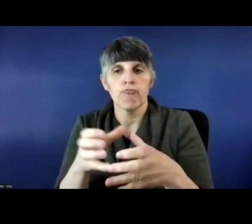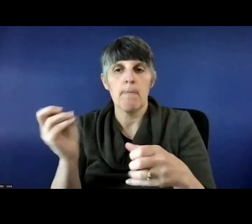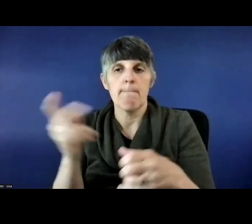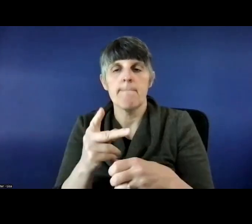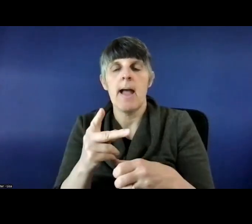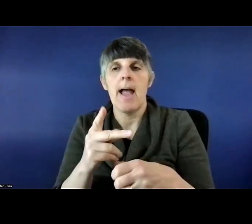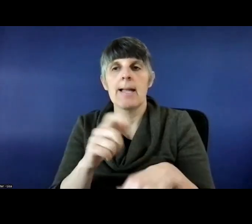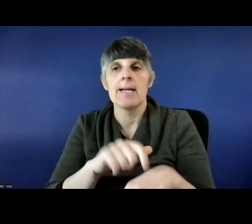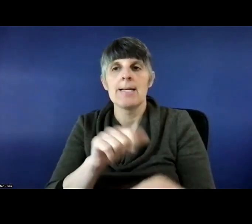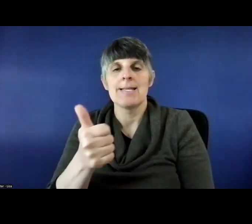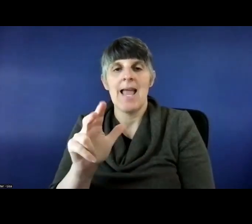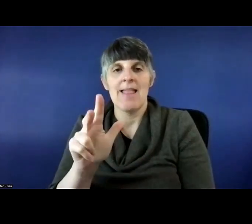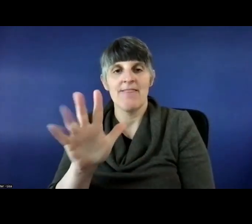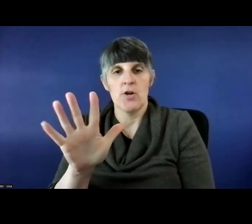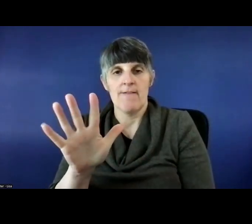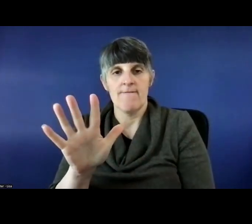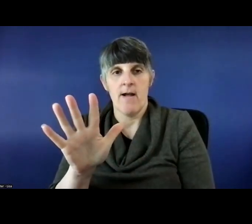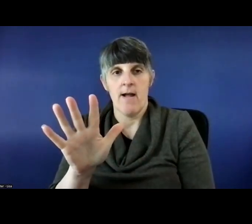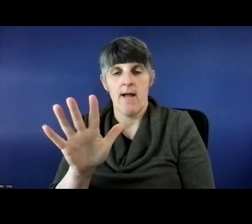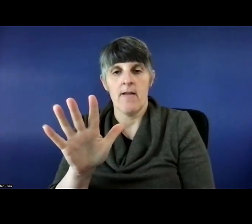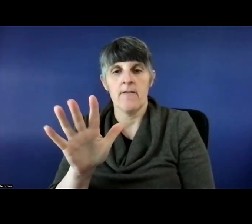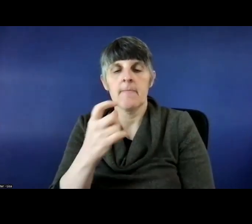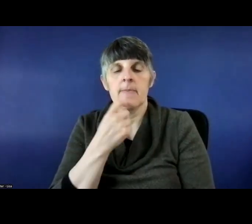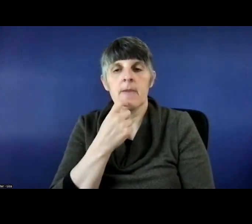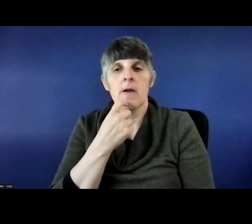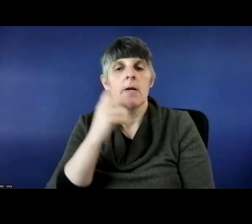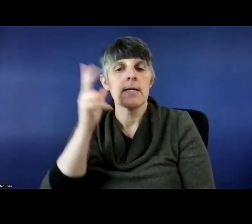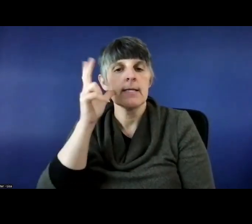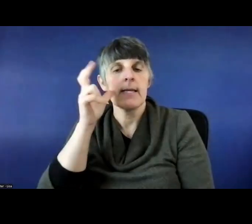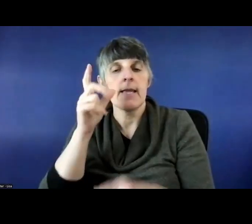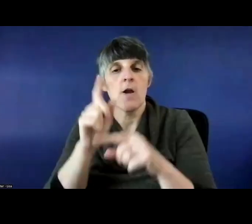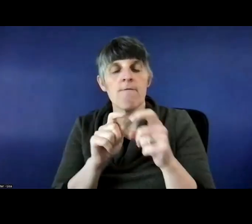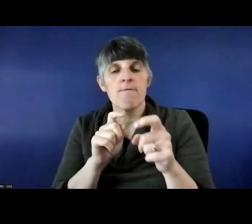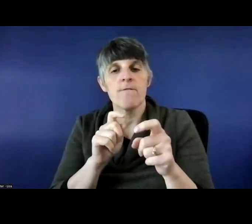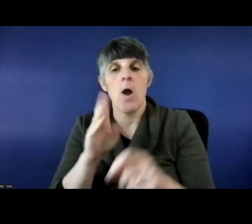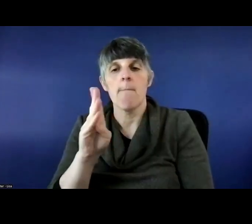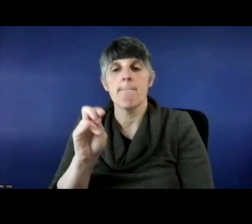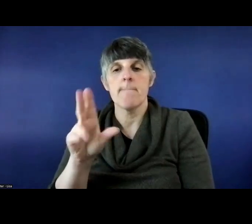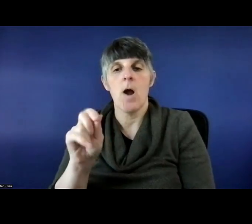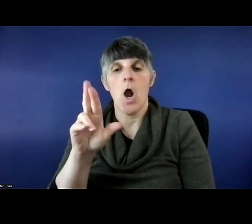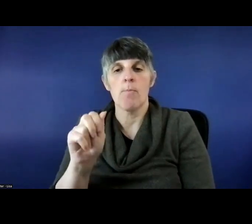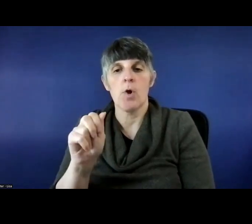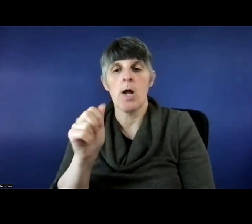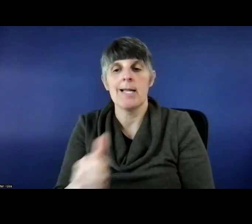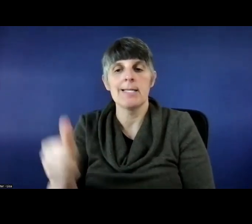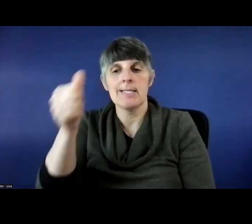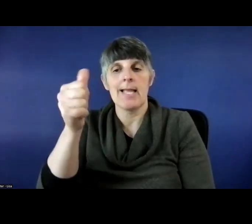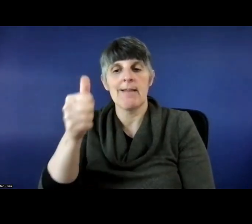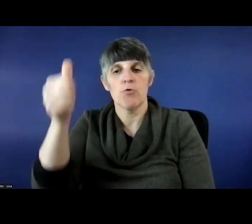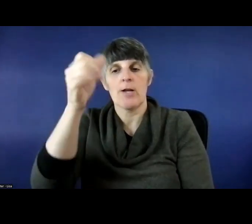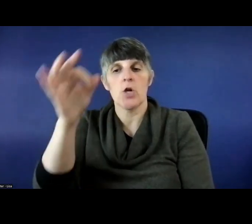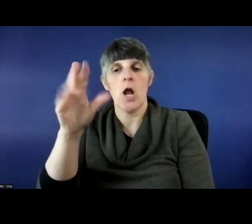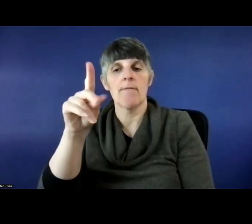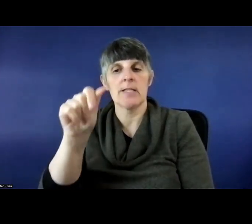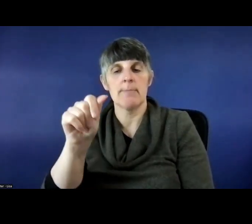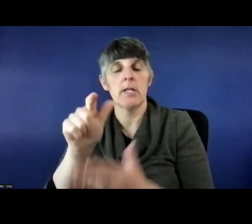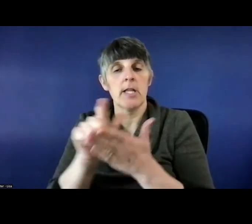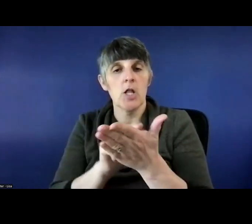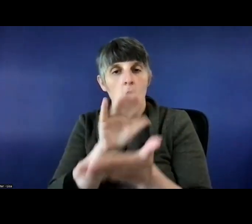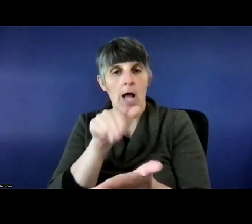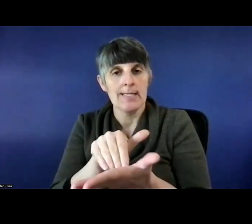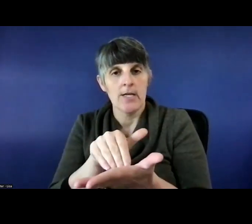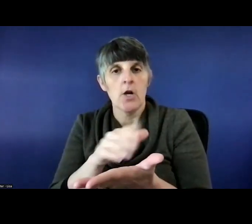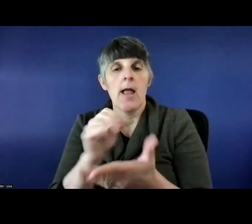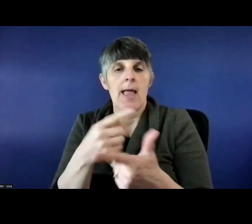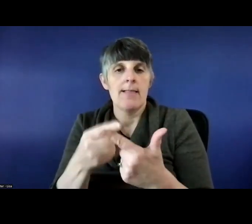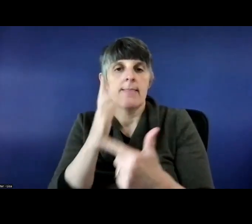back at 10:35 to hear from Barbara, the Executive Director of the Disability Law Center, and then